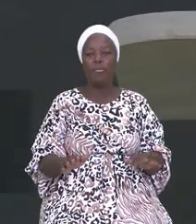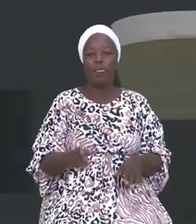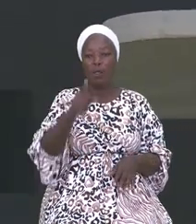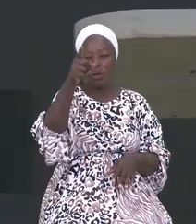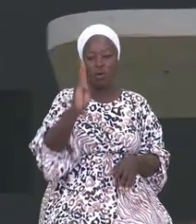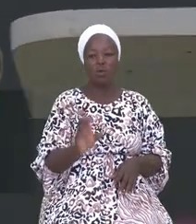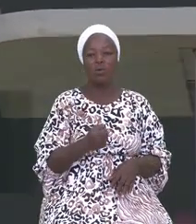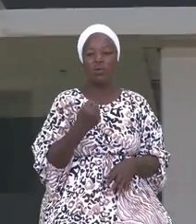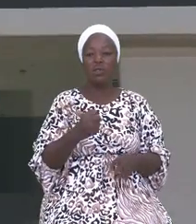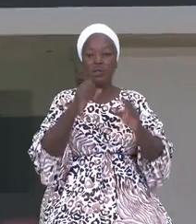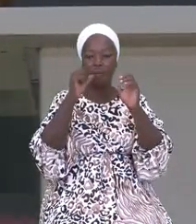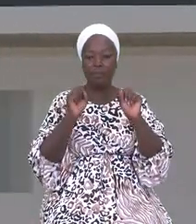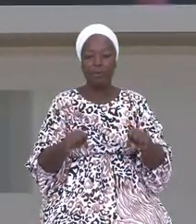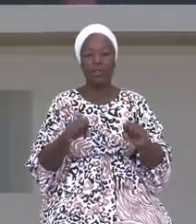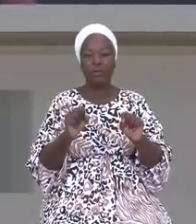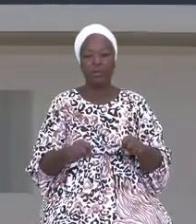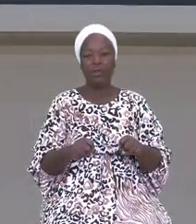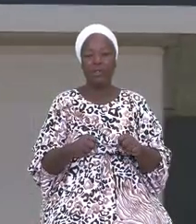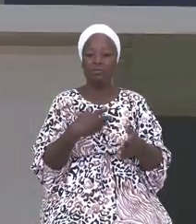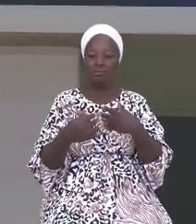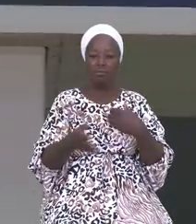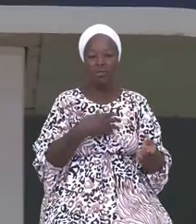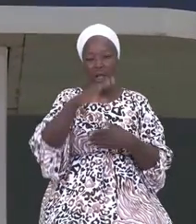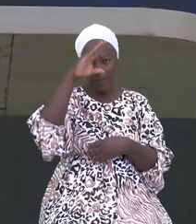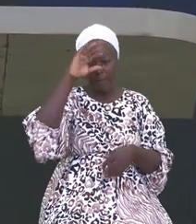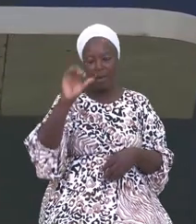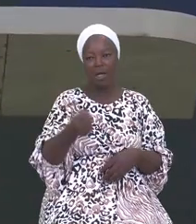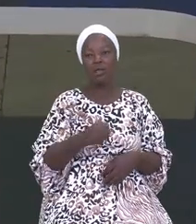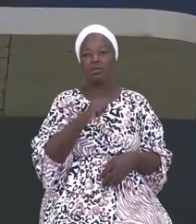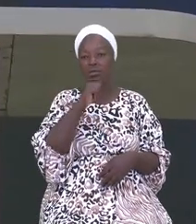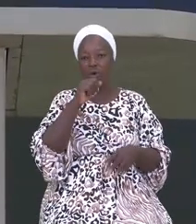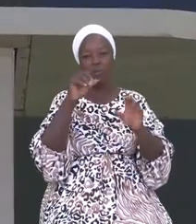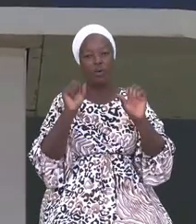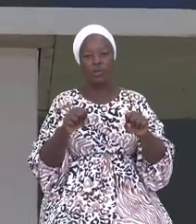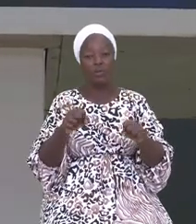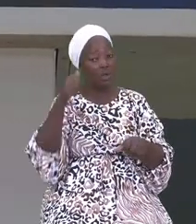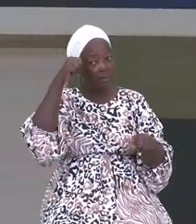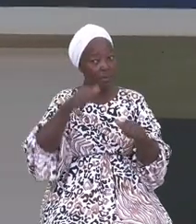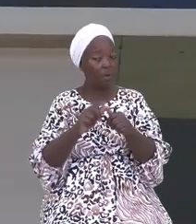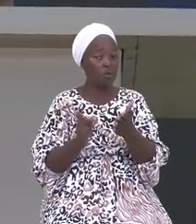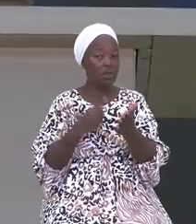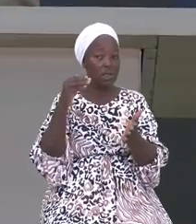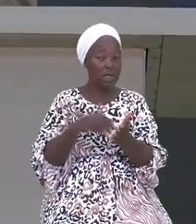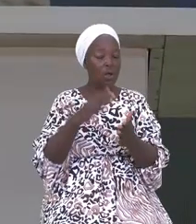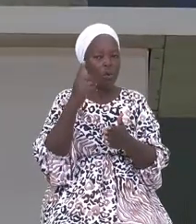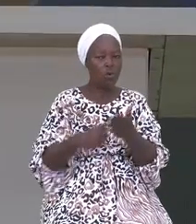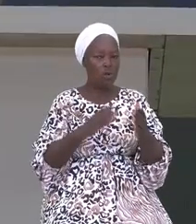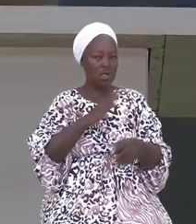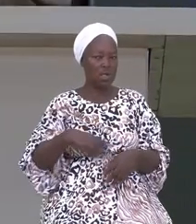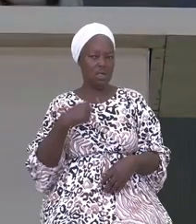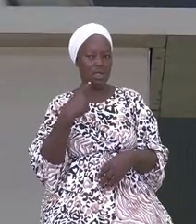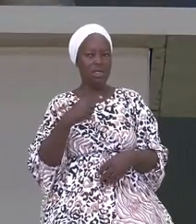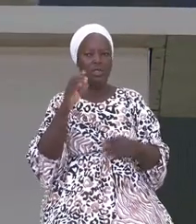despite man's impossibilities. Remember once again what Christ said.